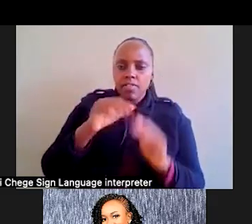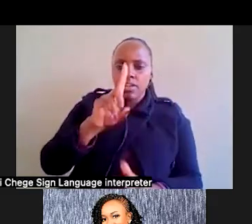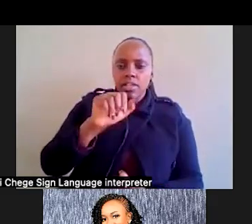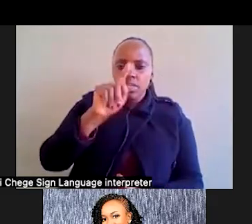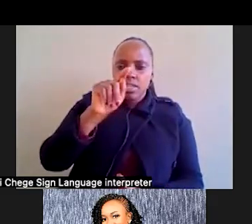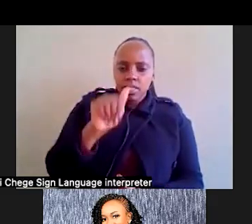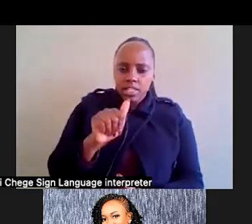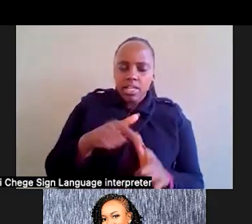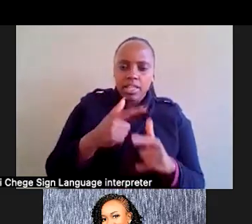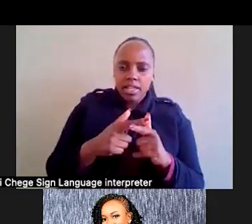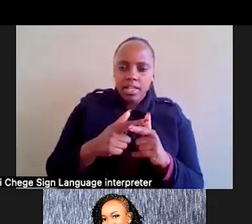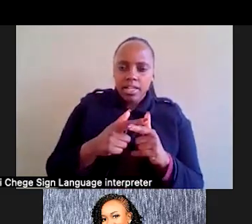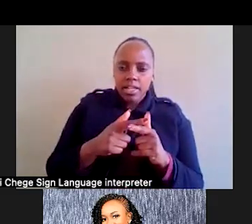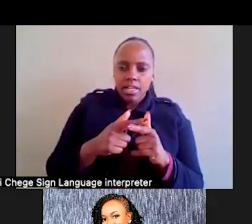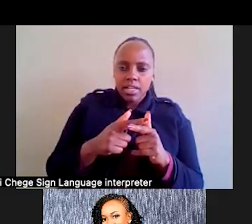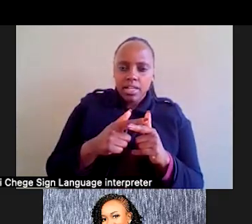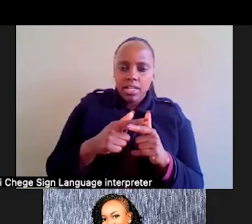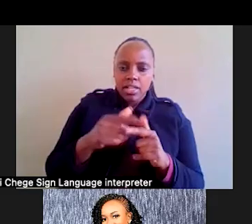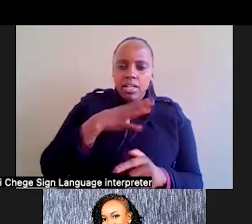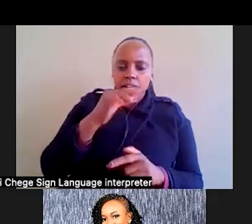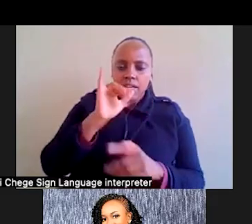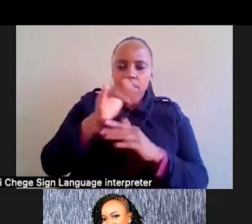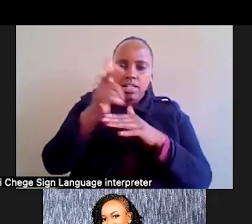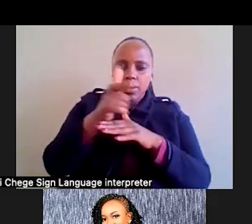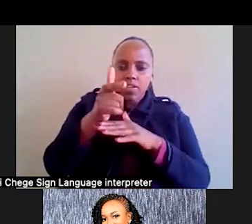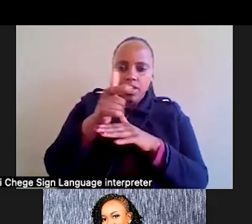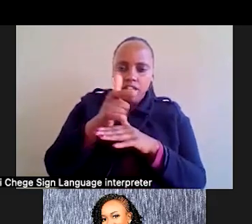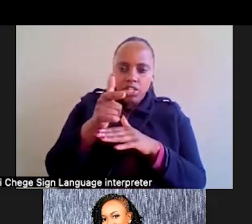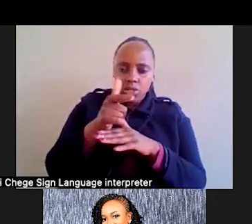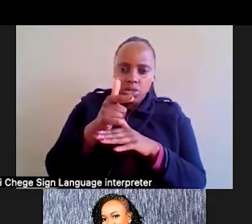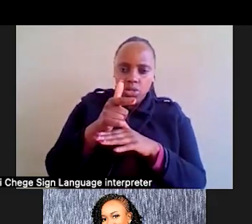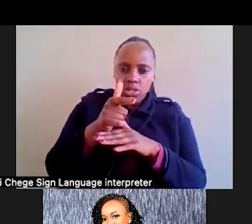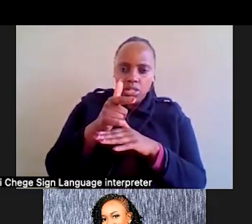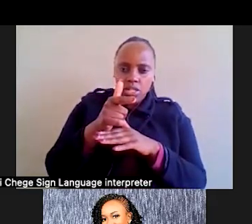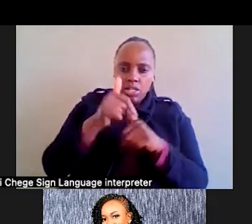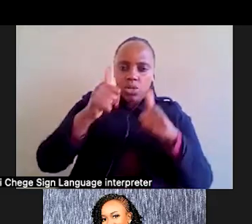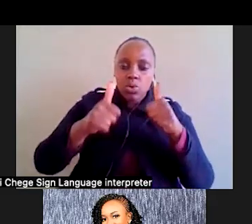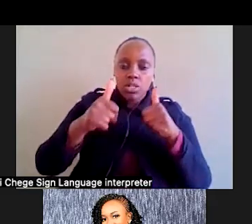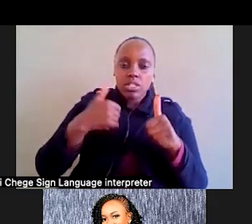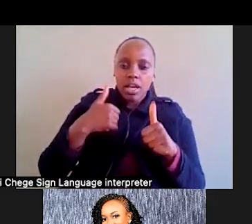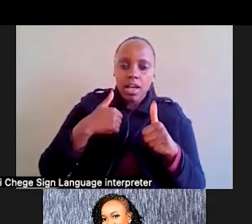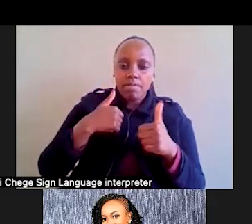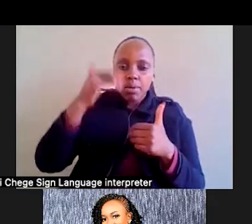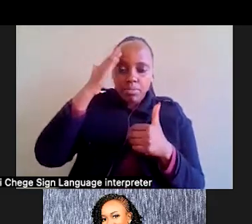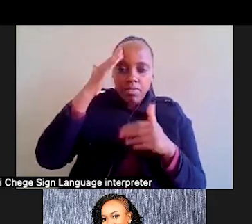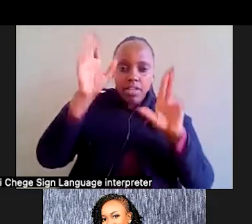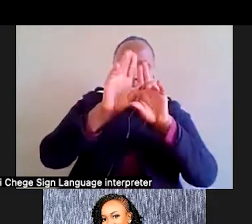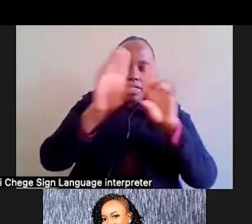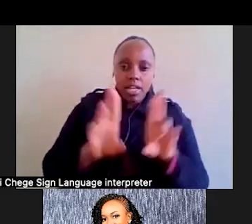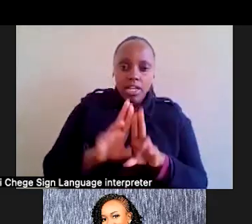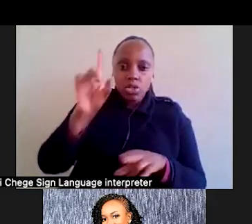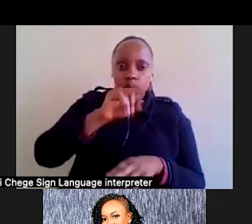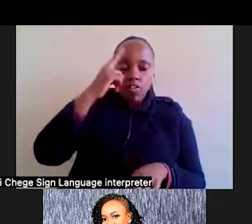that video on the one that was commemorating the International Day of the Girl. The aspects that I